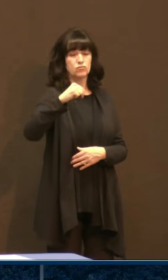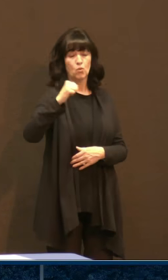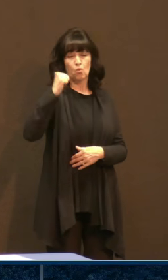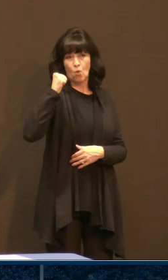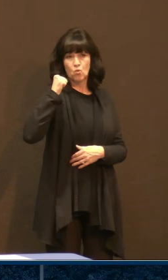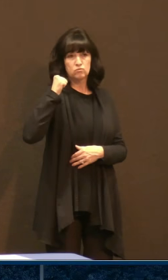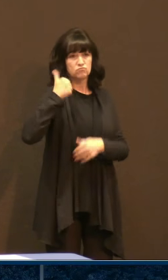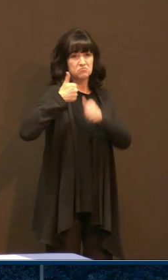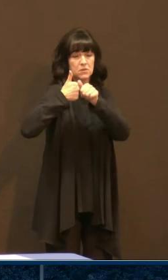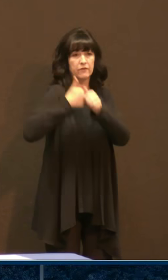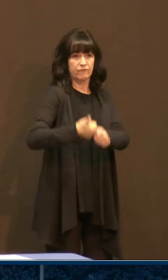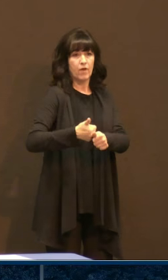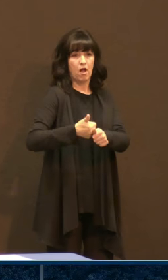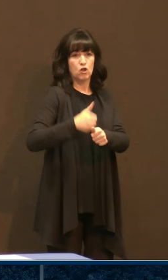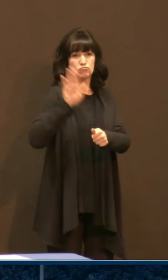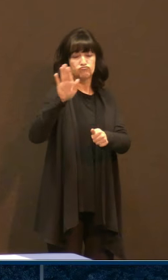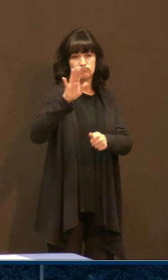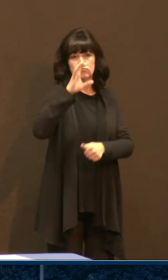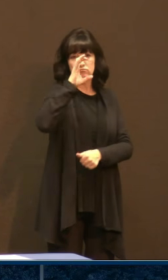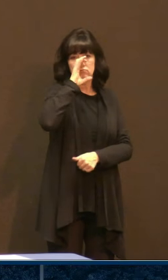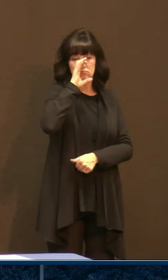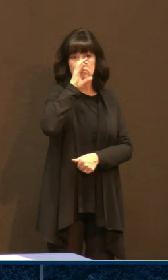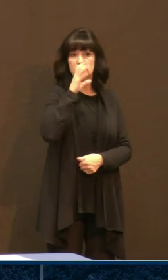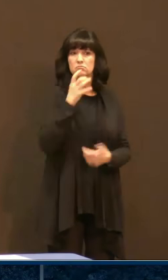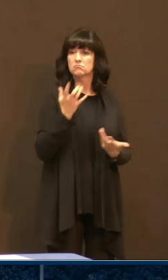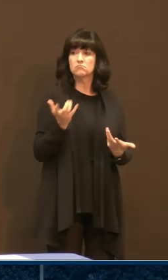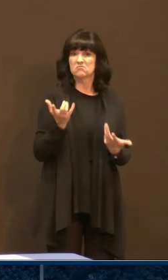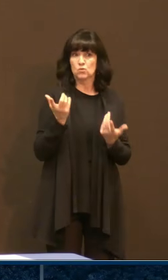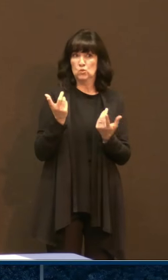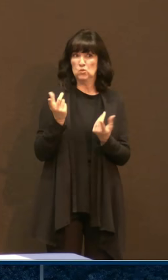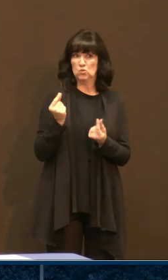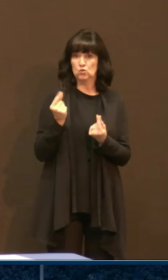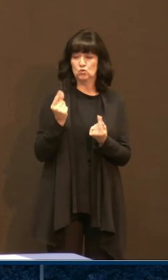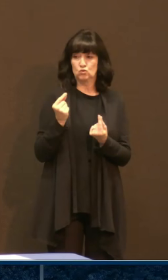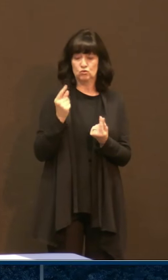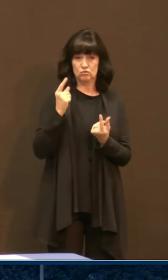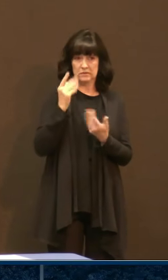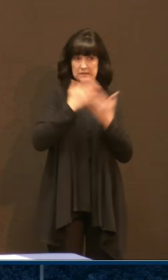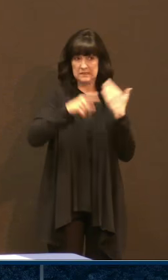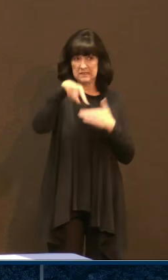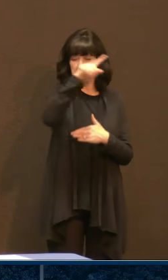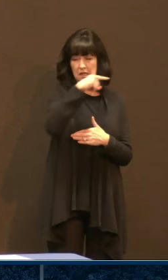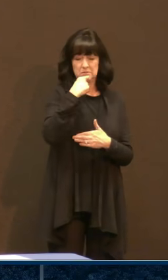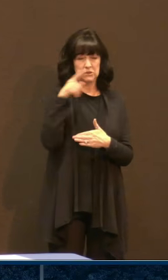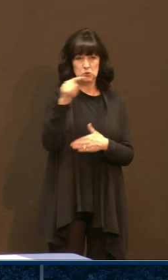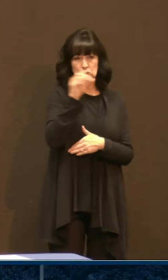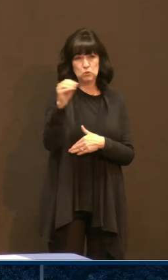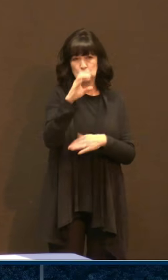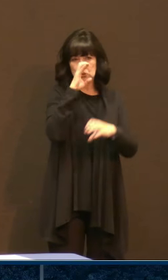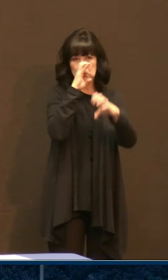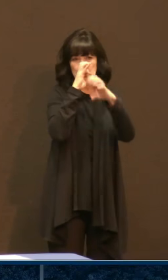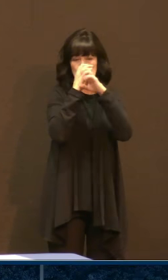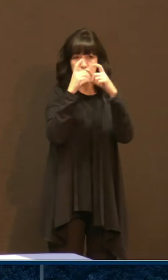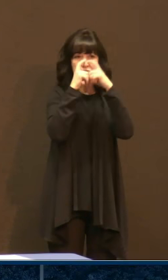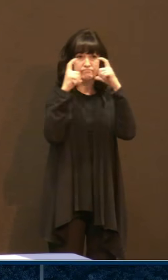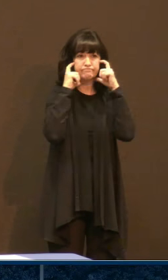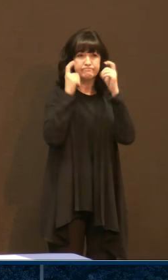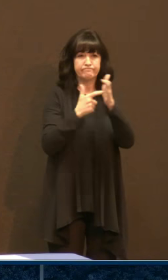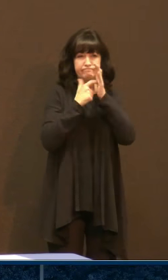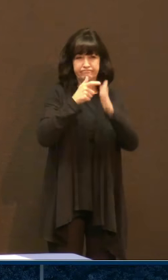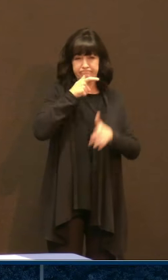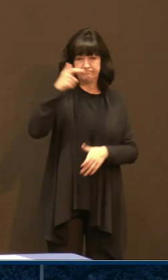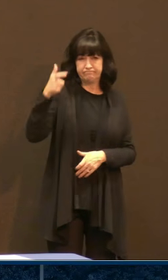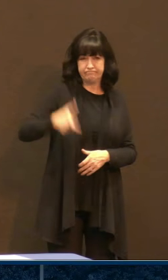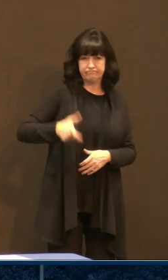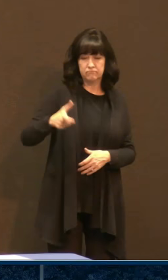to those who think the order was too heavy-handed? Yeah, I kind of alluded to that in the answer to the last question, which is, the CDC